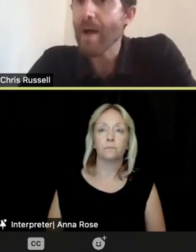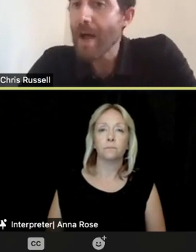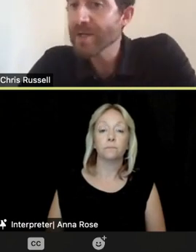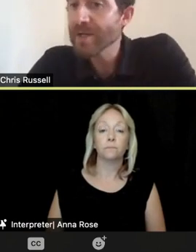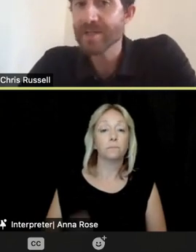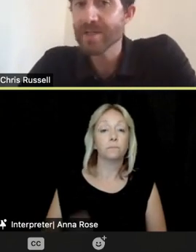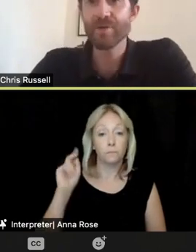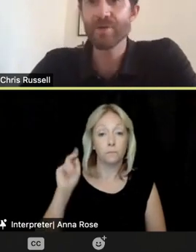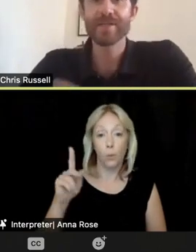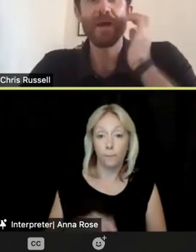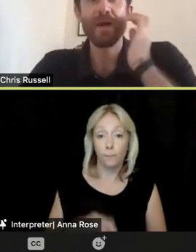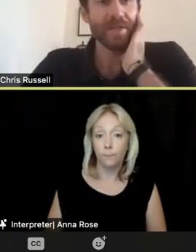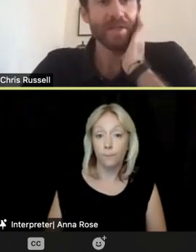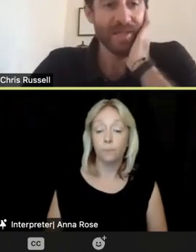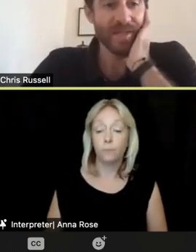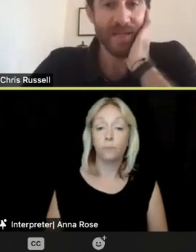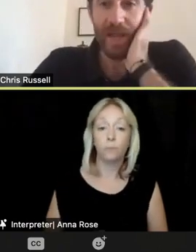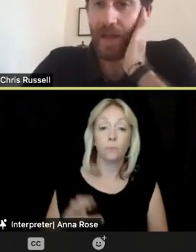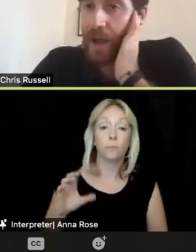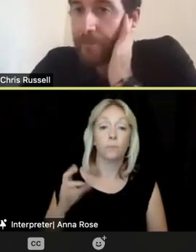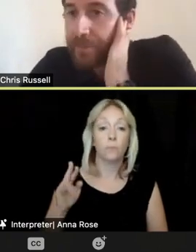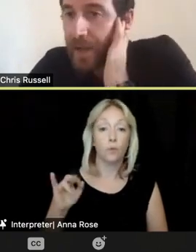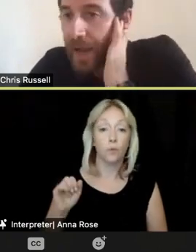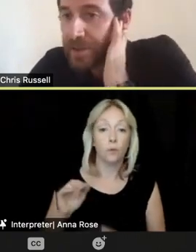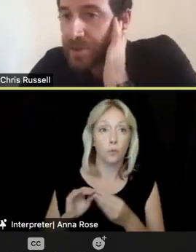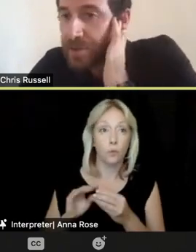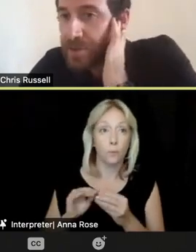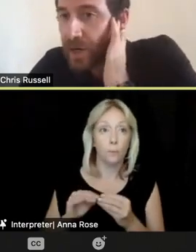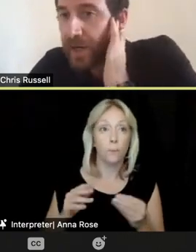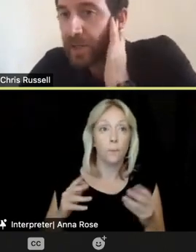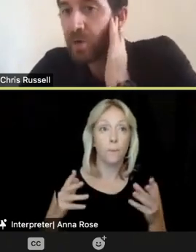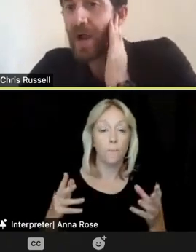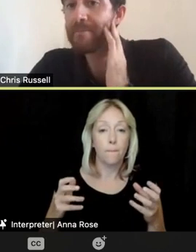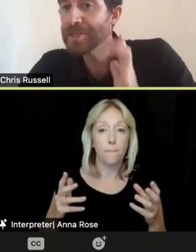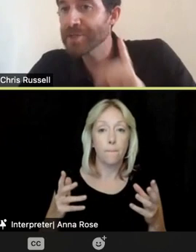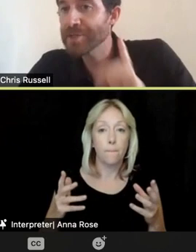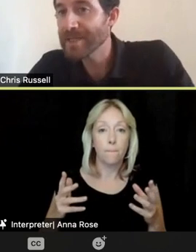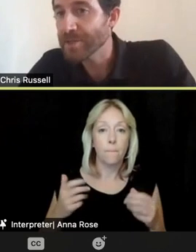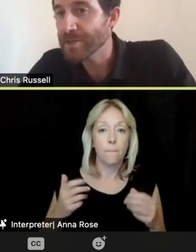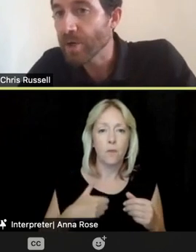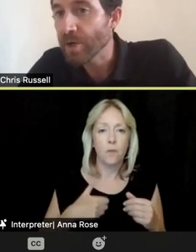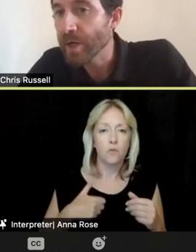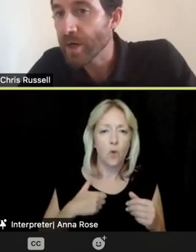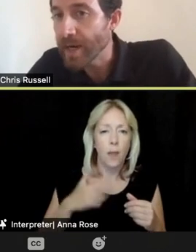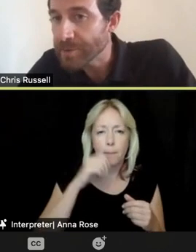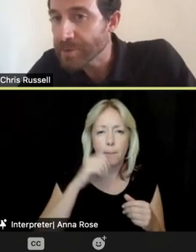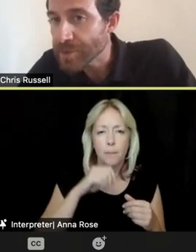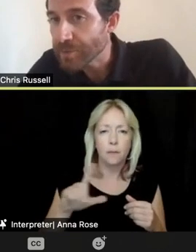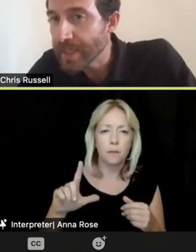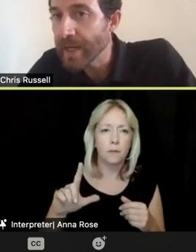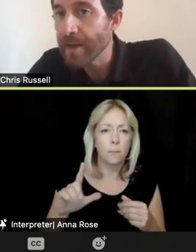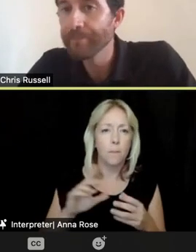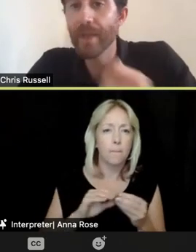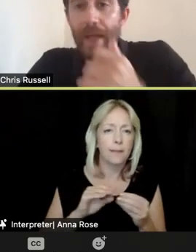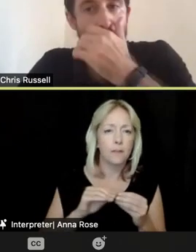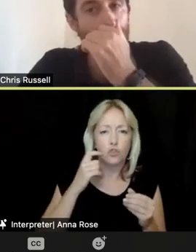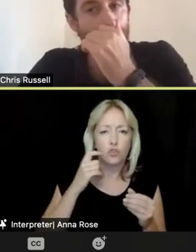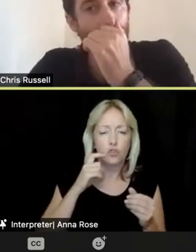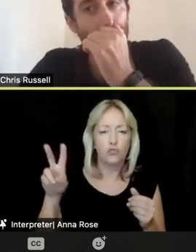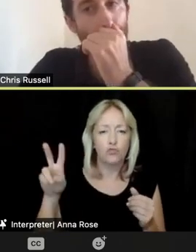Okay, this is Chris. I wanted to say, sorry, Laura, I missed your message earlier and I was just reading